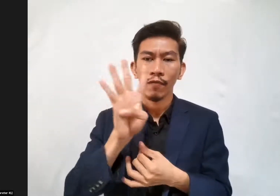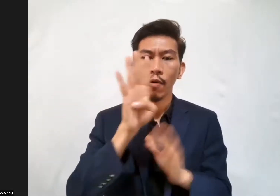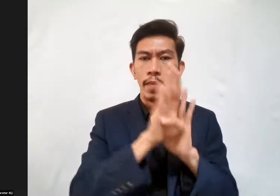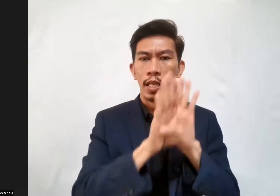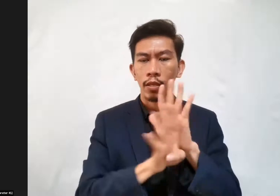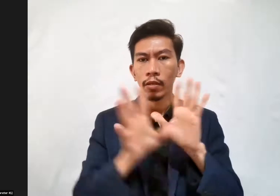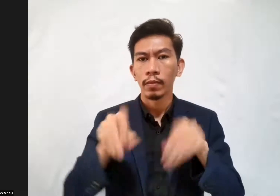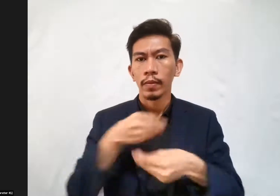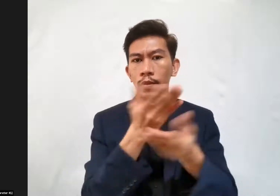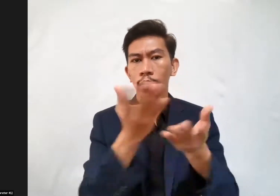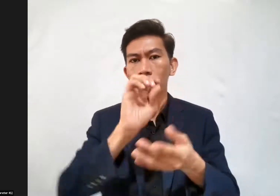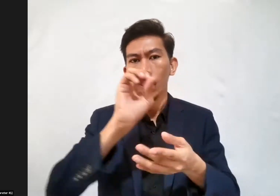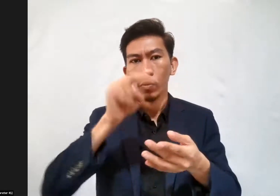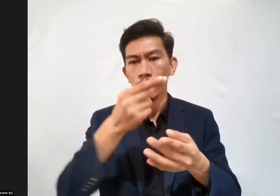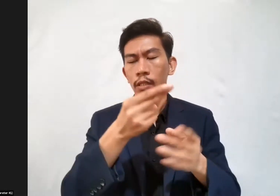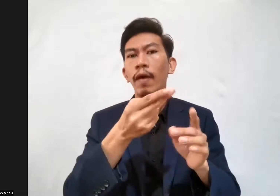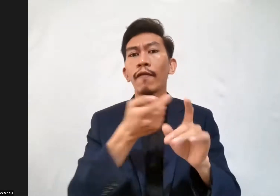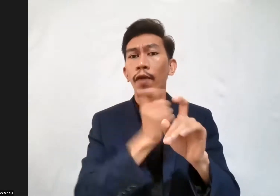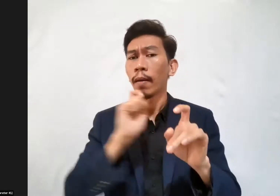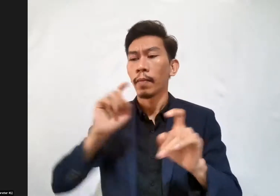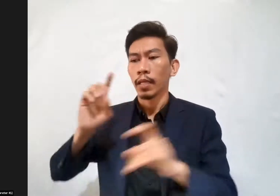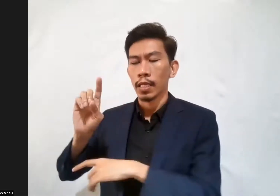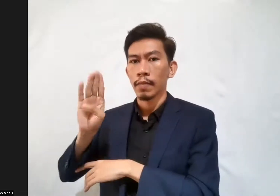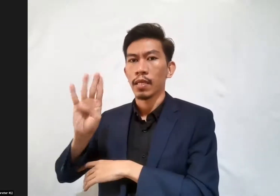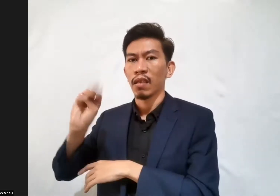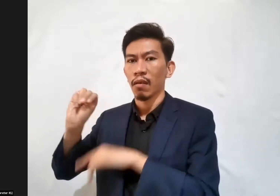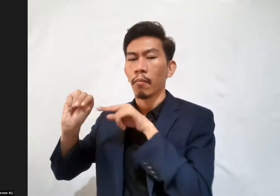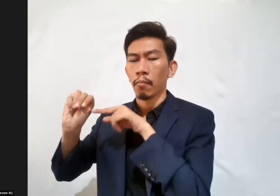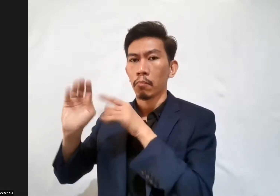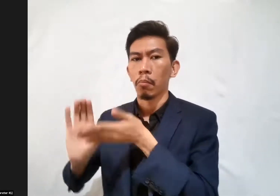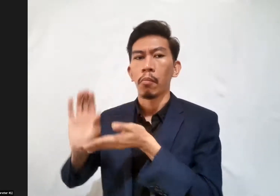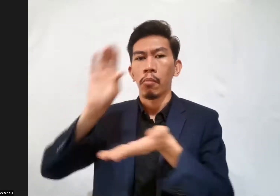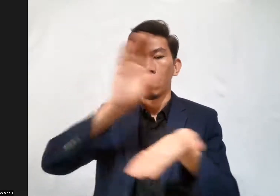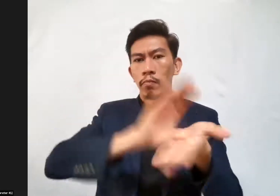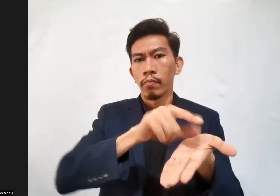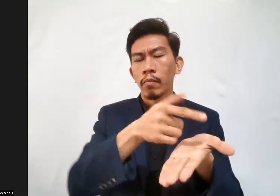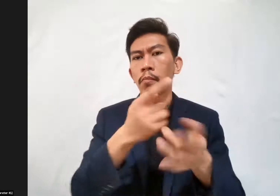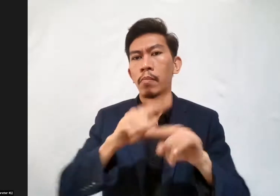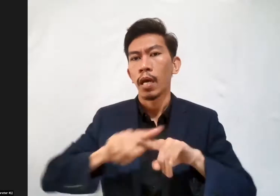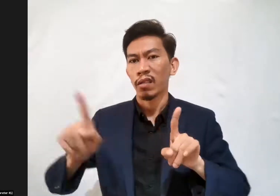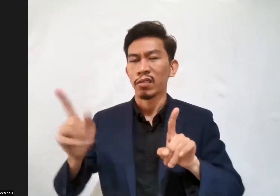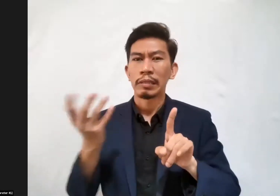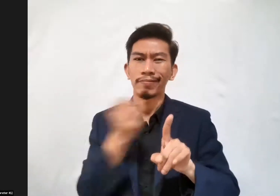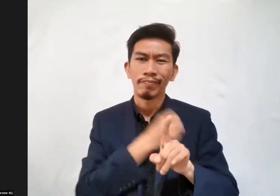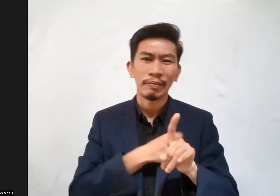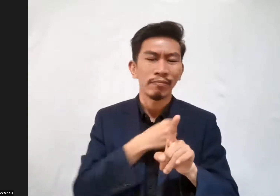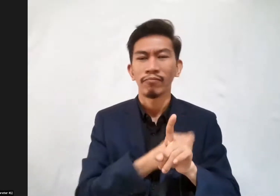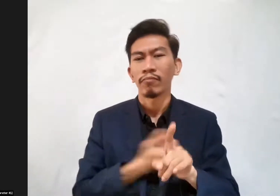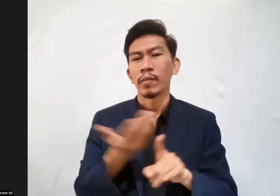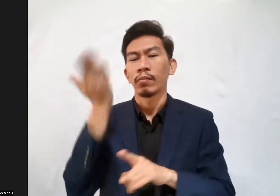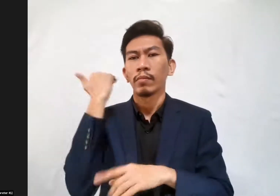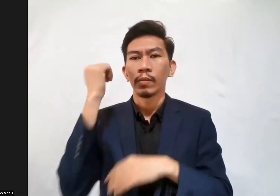the DOH by the DBM. But I'm sorry to mention that in previous